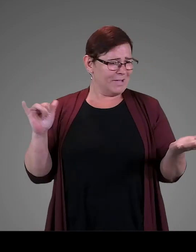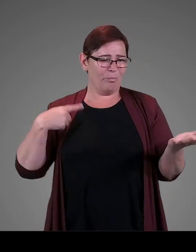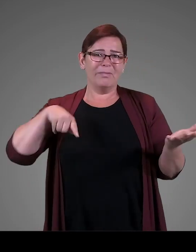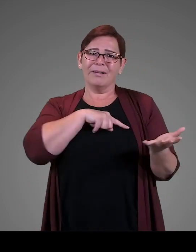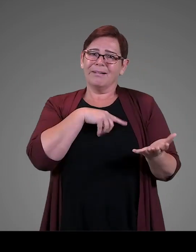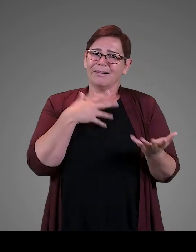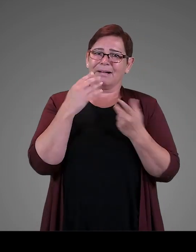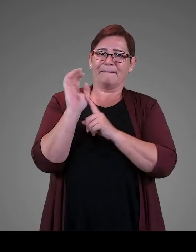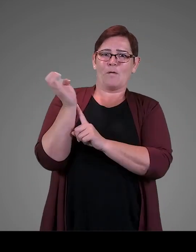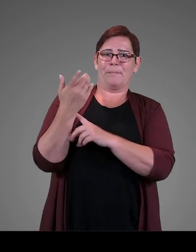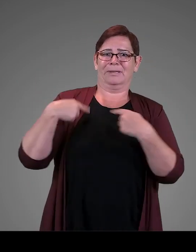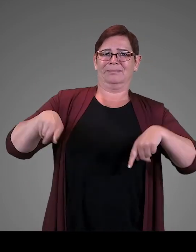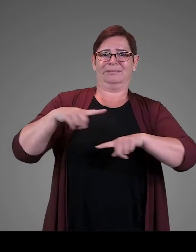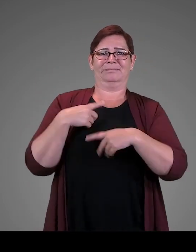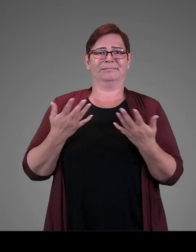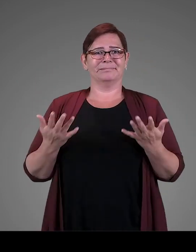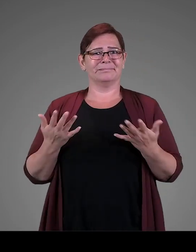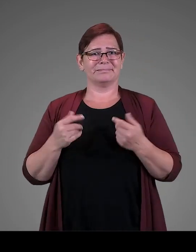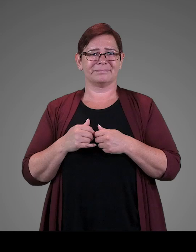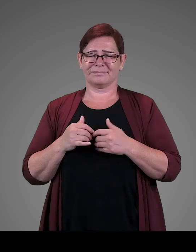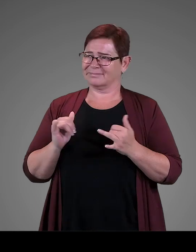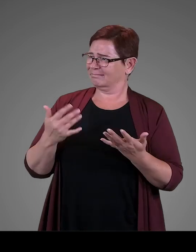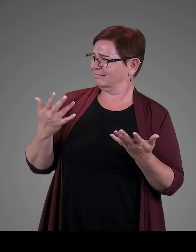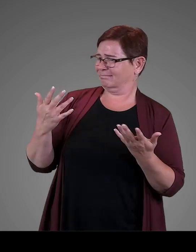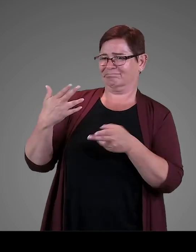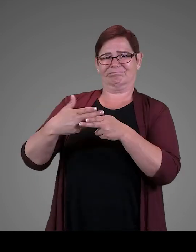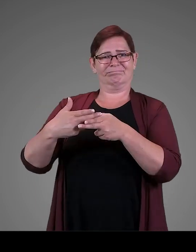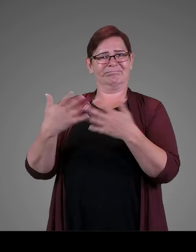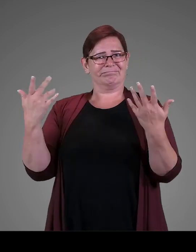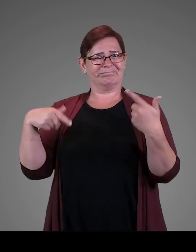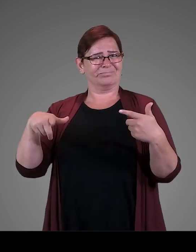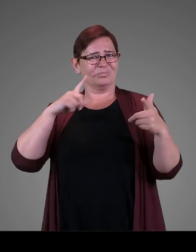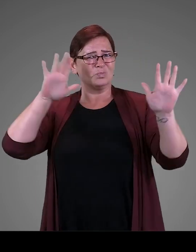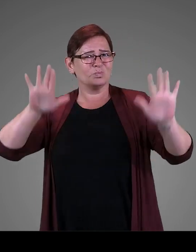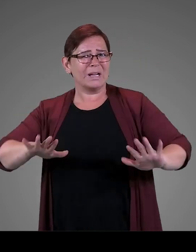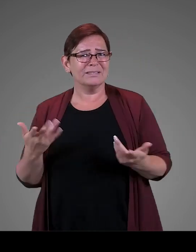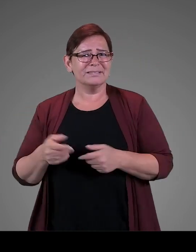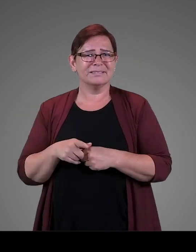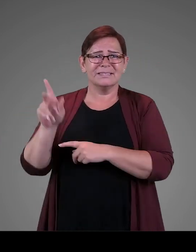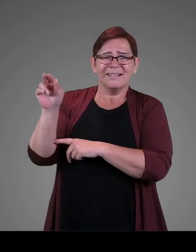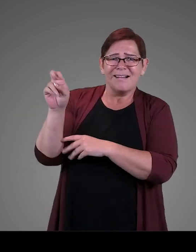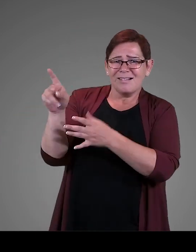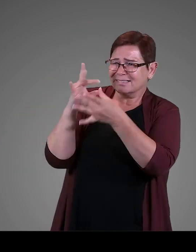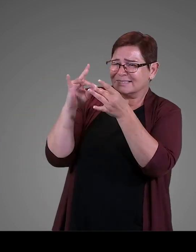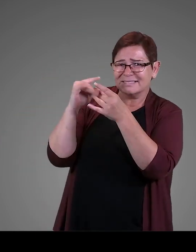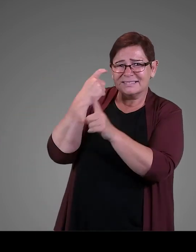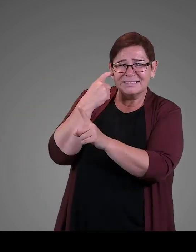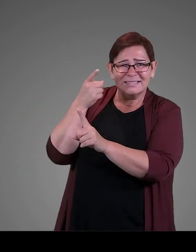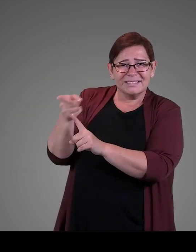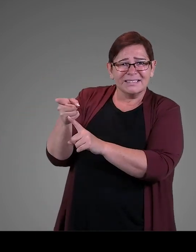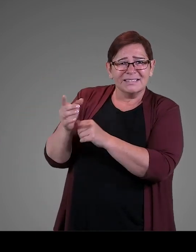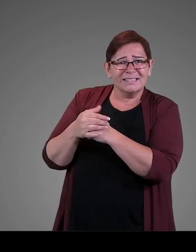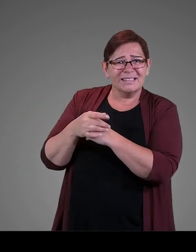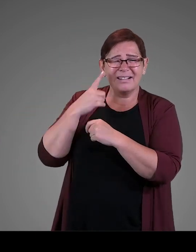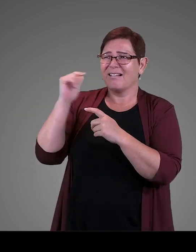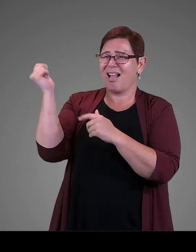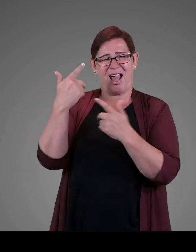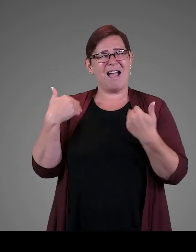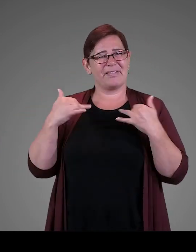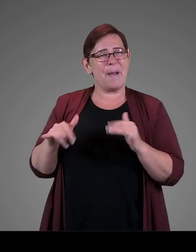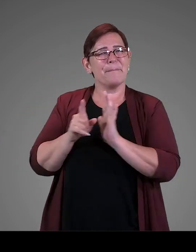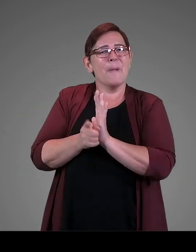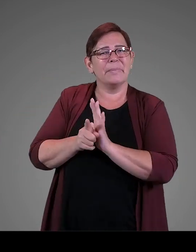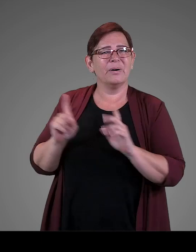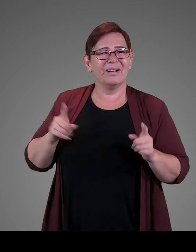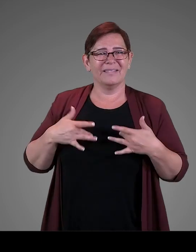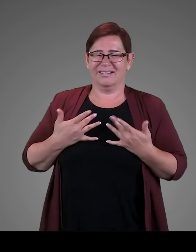Mais aussi, comme, on peut célébrer le fait qu'on est dans un milieu où on nomme ça souvent. Like, it's really great, Karen,